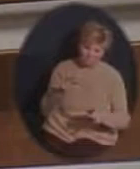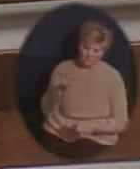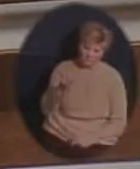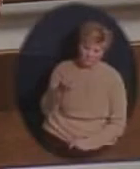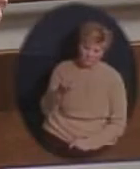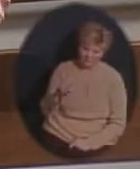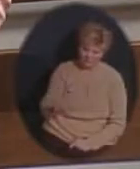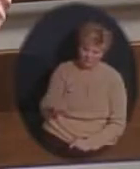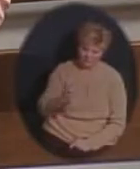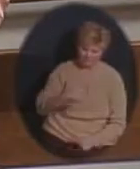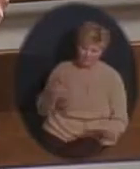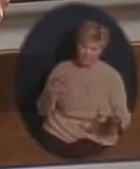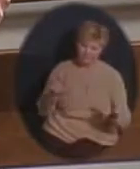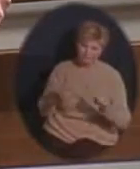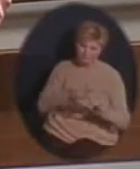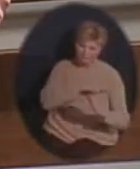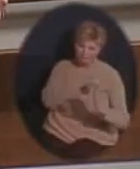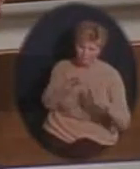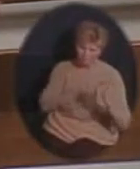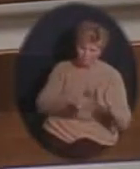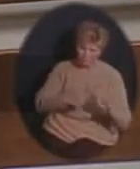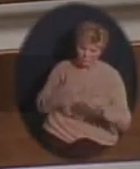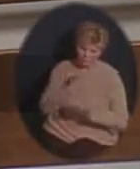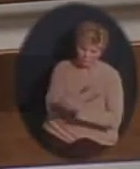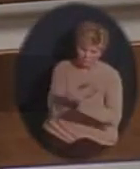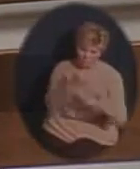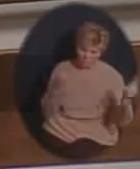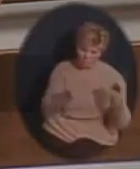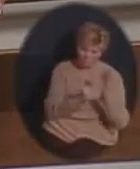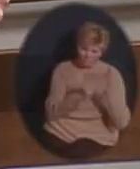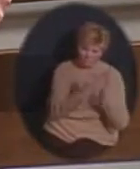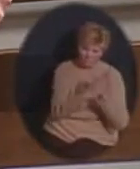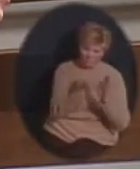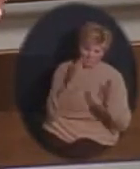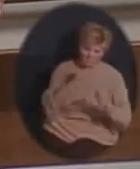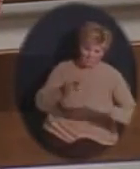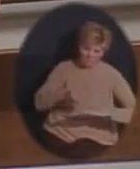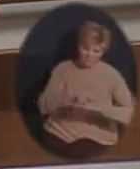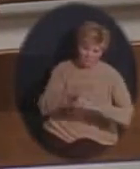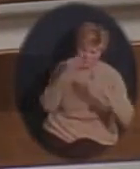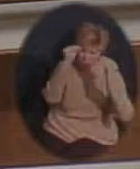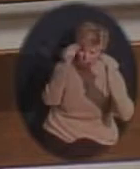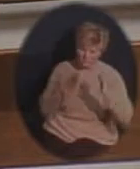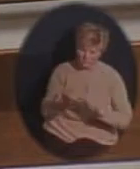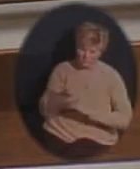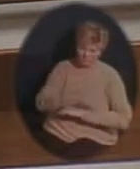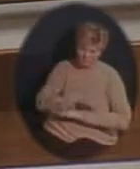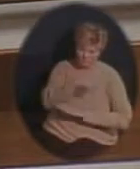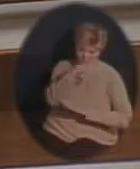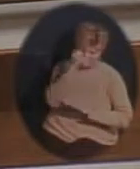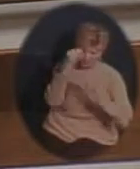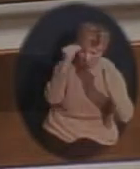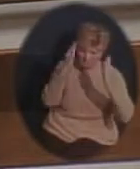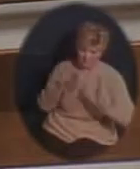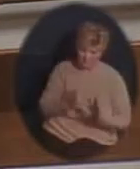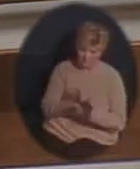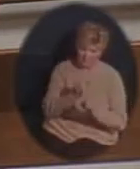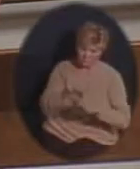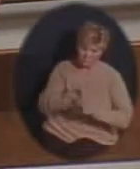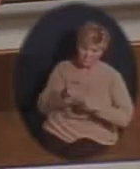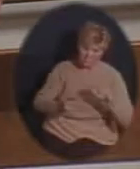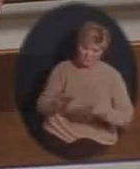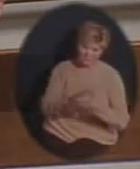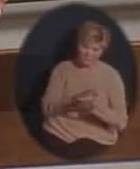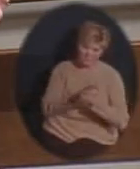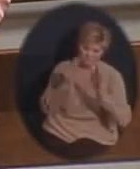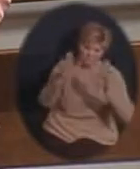I would like to read the proclamation for National Teacher Day. It states, whereas teachers make public schools great, and whereas teachers